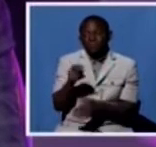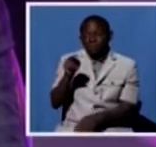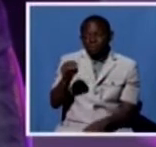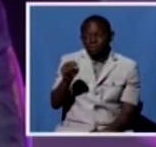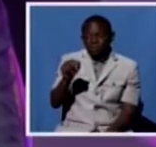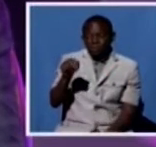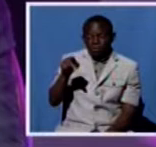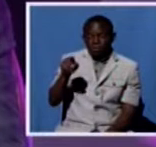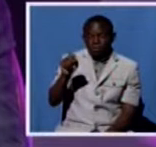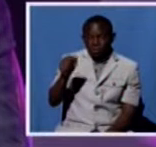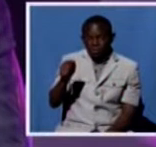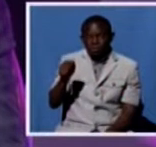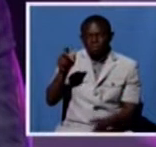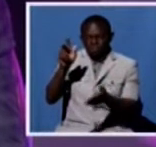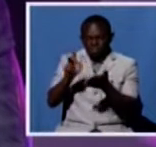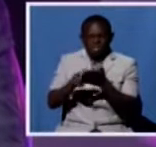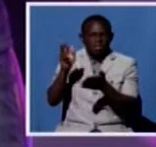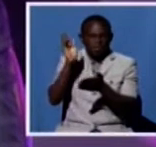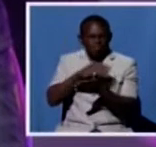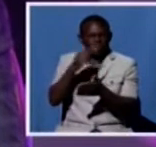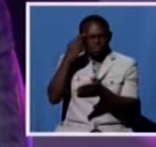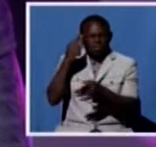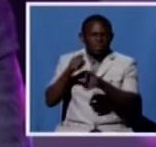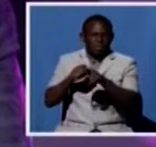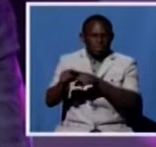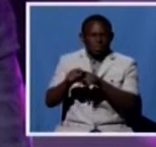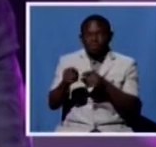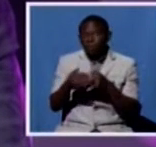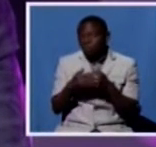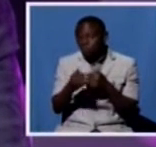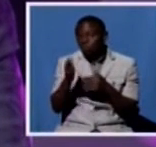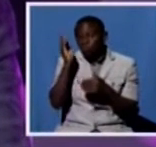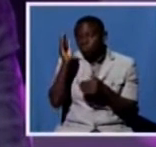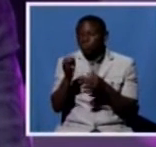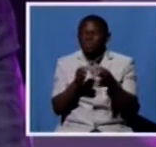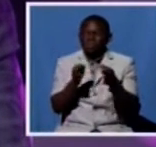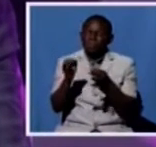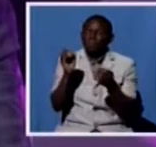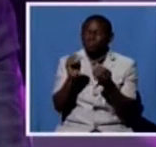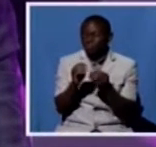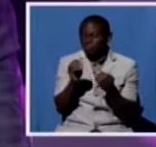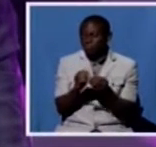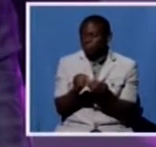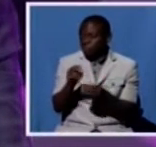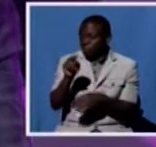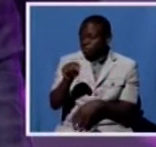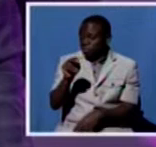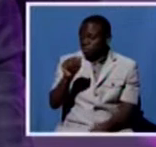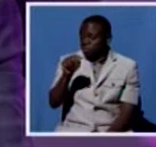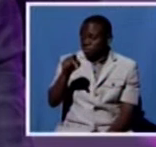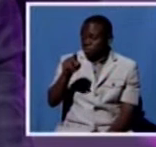which I can talk about a little later. A very good concept, Grevazio, where